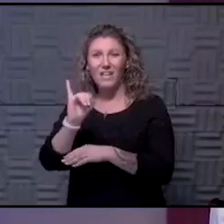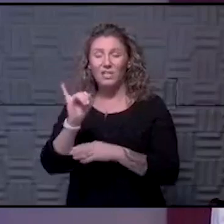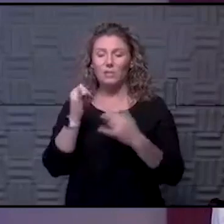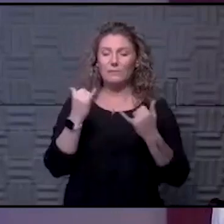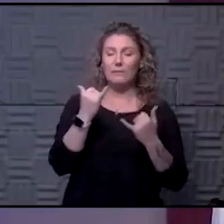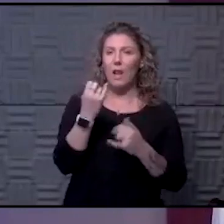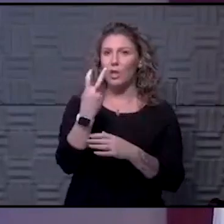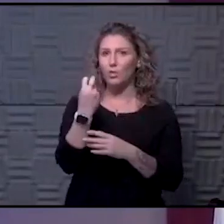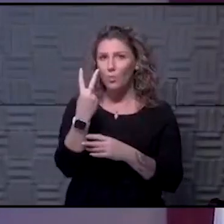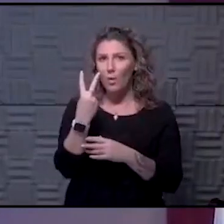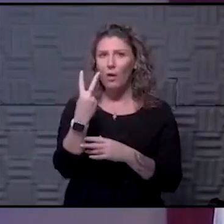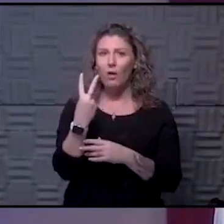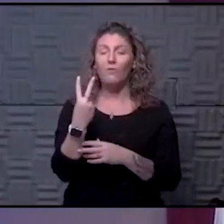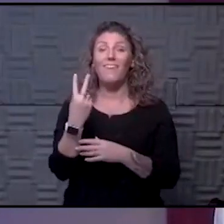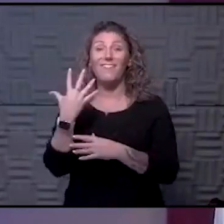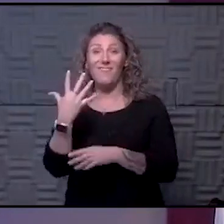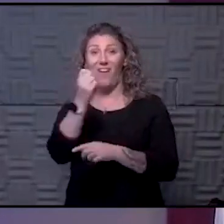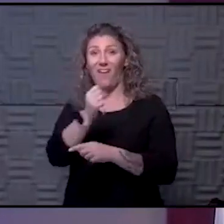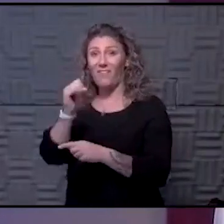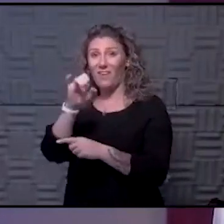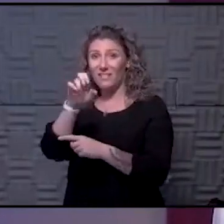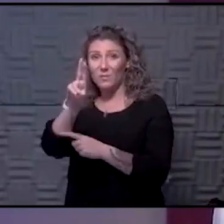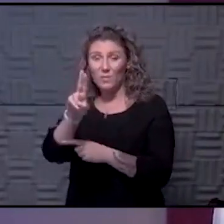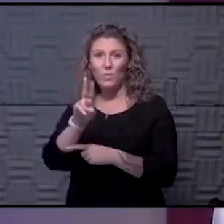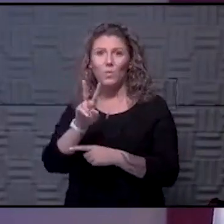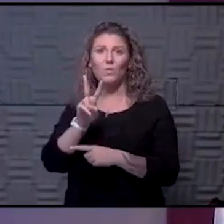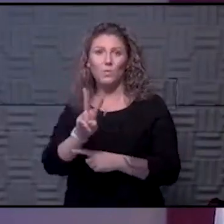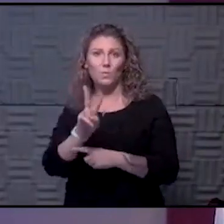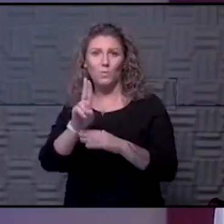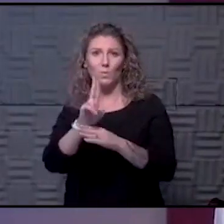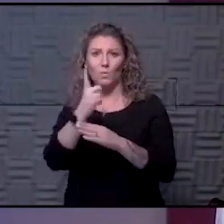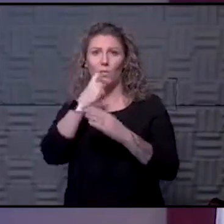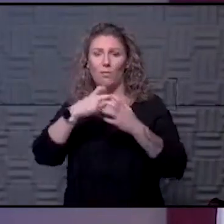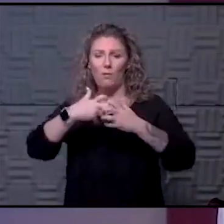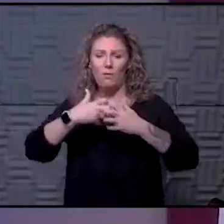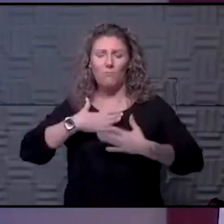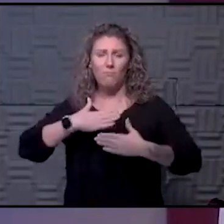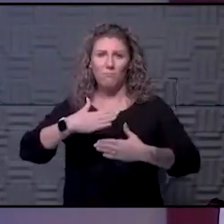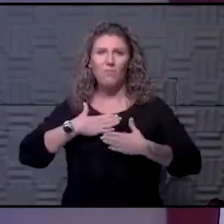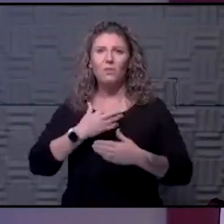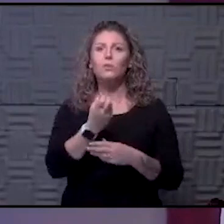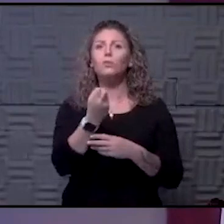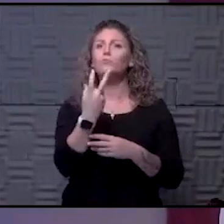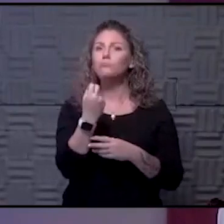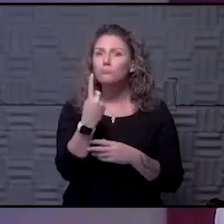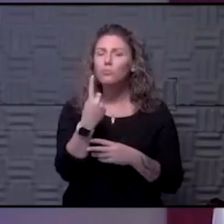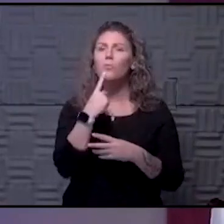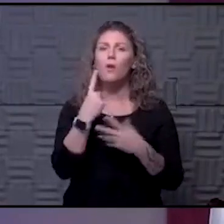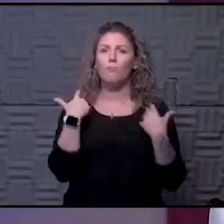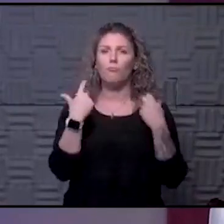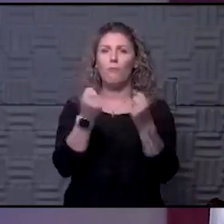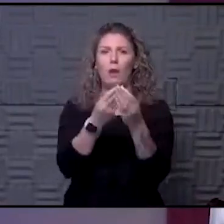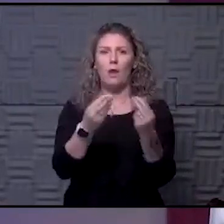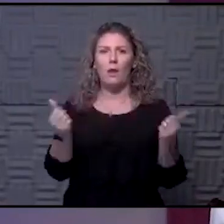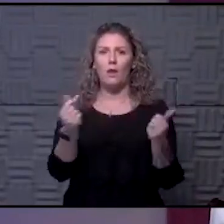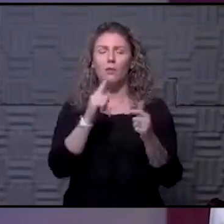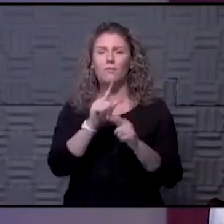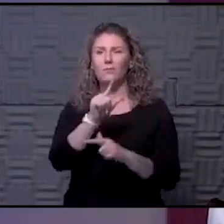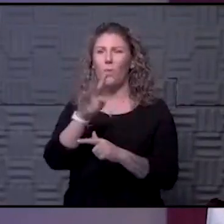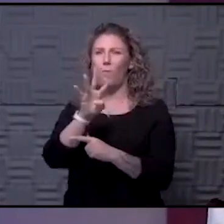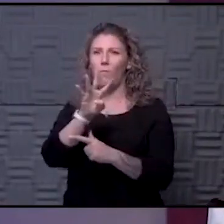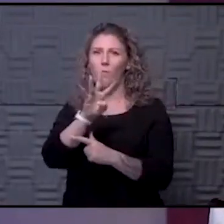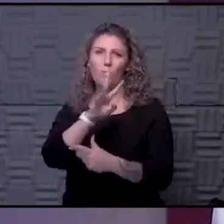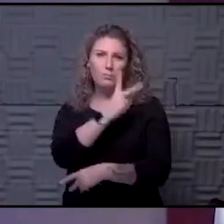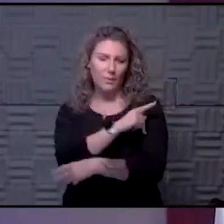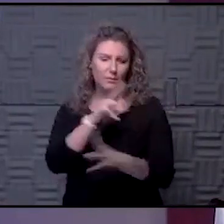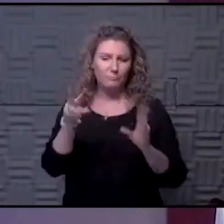but 5 in the ICU and 2 on the ventilator, 12 in that recovery period. So we're still at 24 total patients, but it's more concerning that